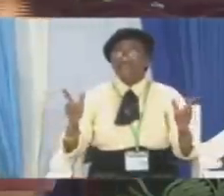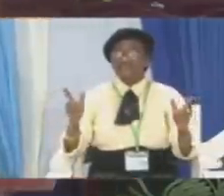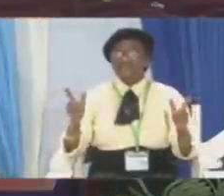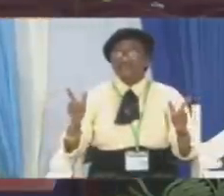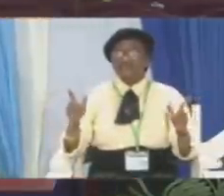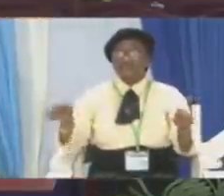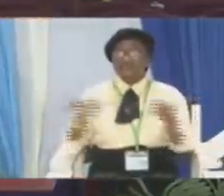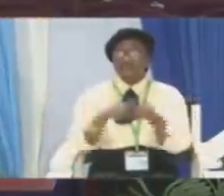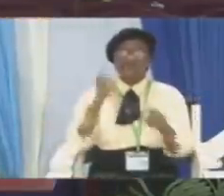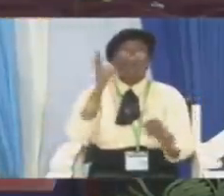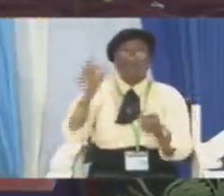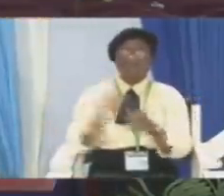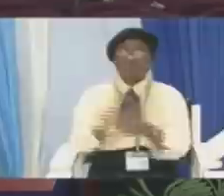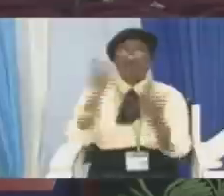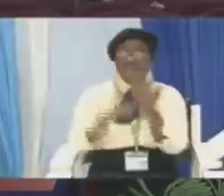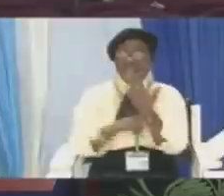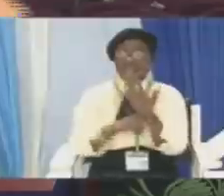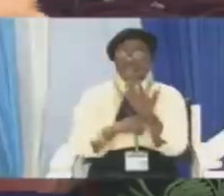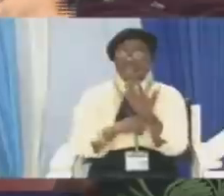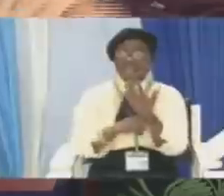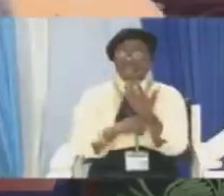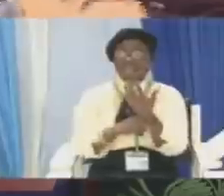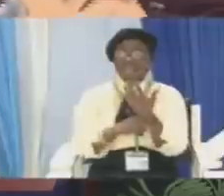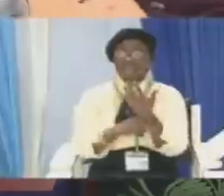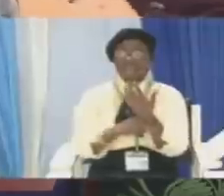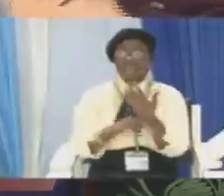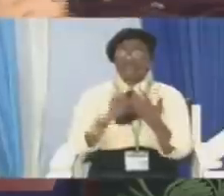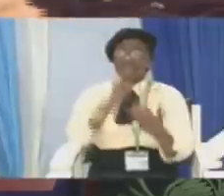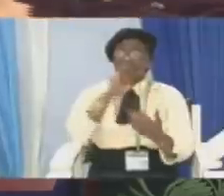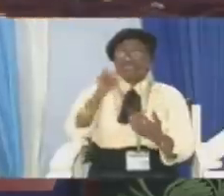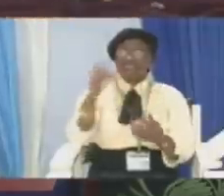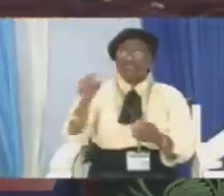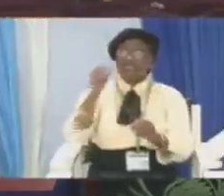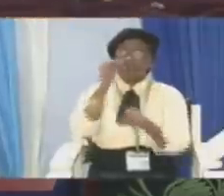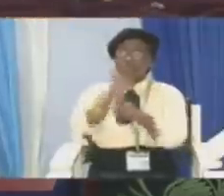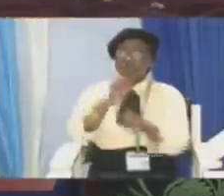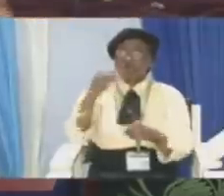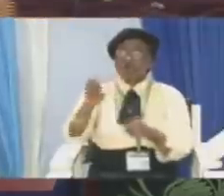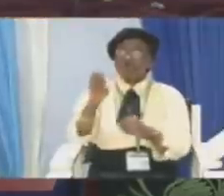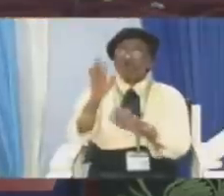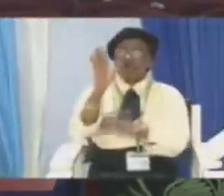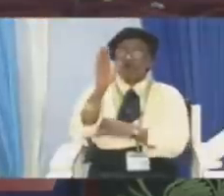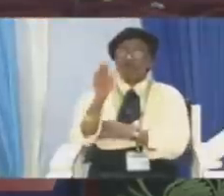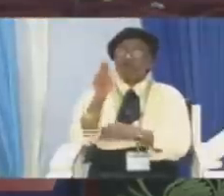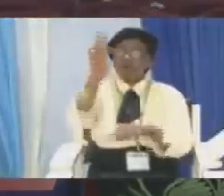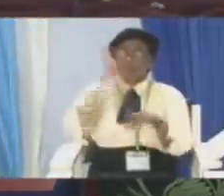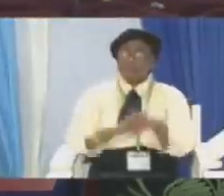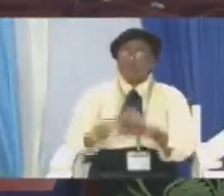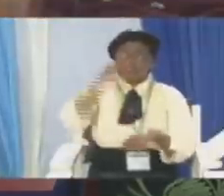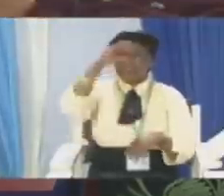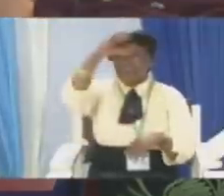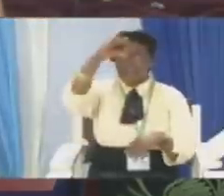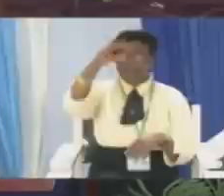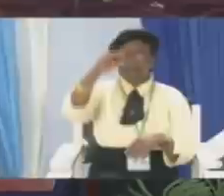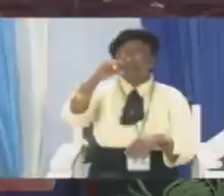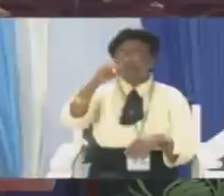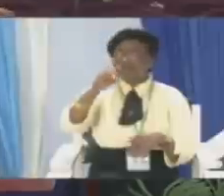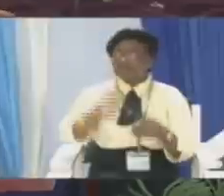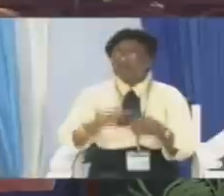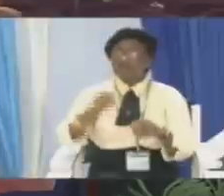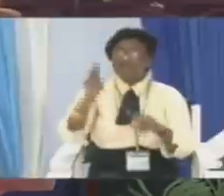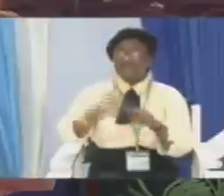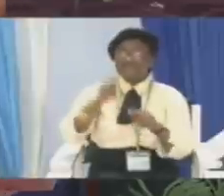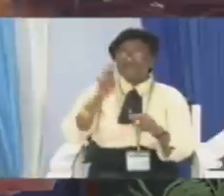So fruitfulness is the work of God upon man to